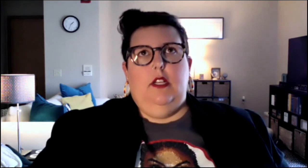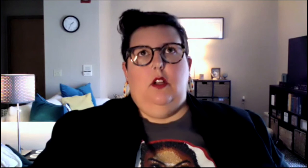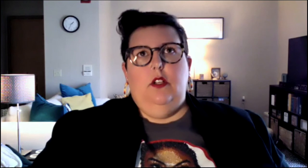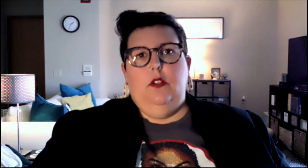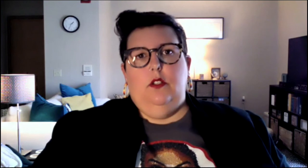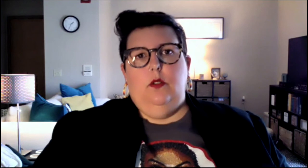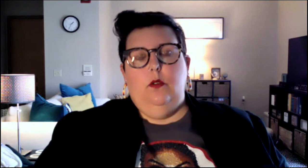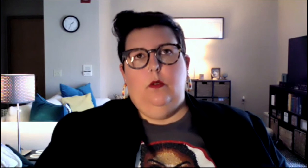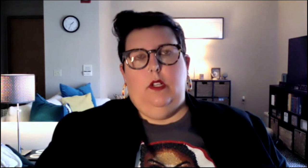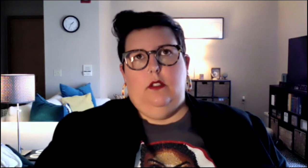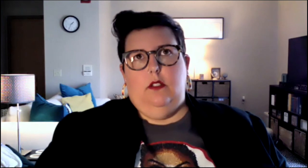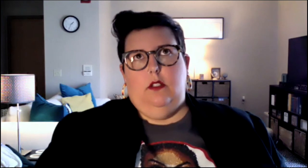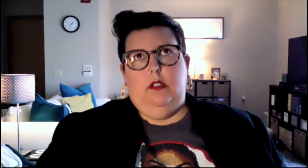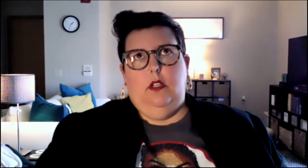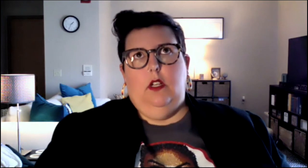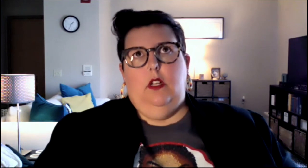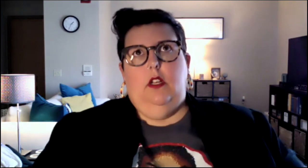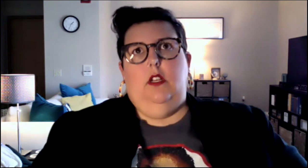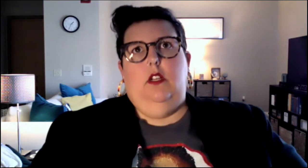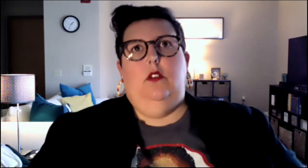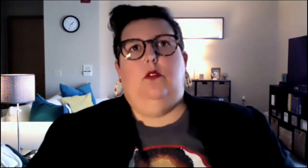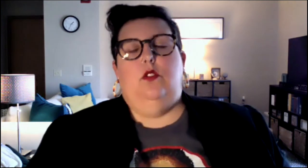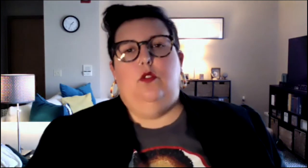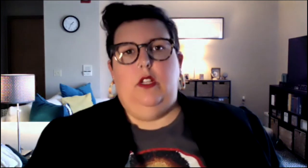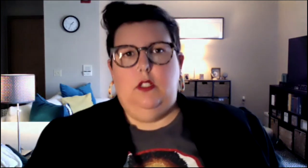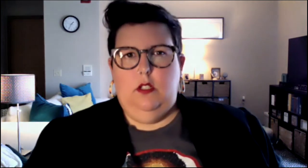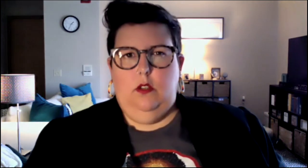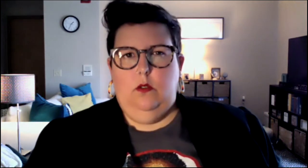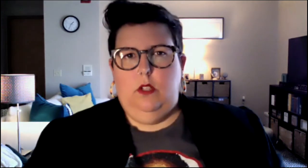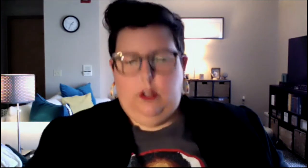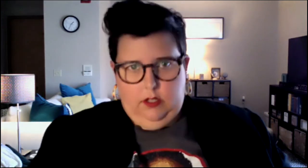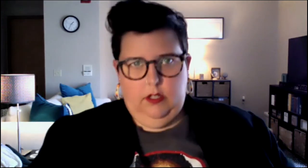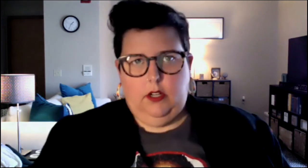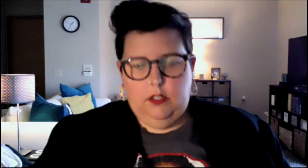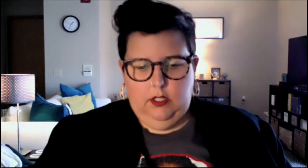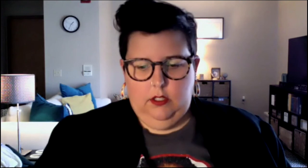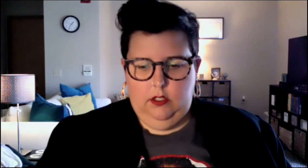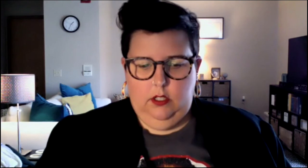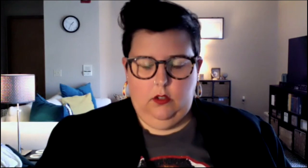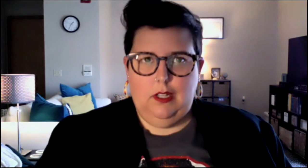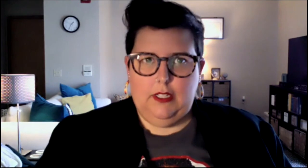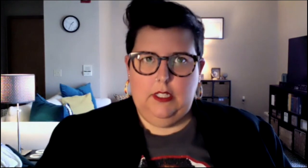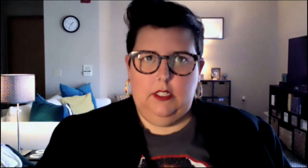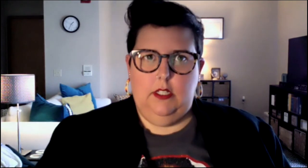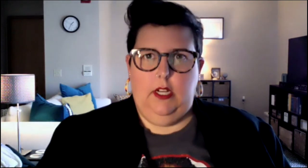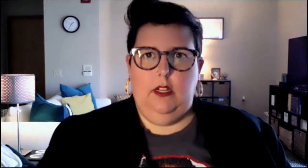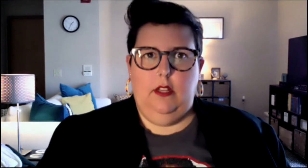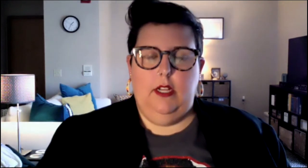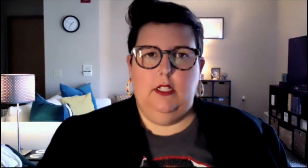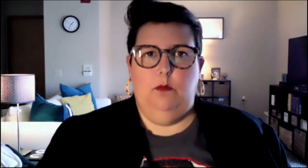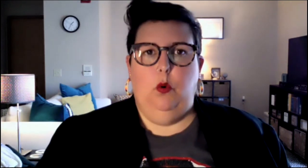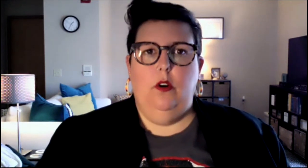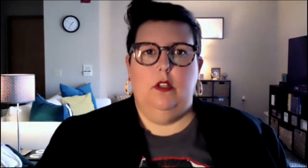I guess all you can do is, you know, stress to those that are conducting, you know, collecting this data,